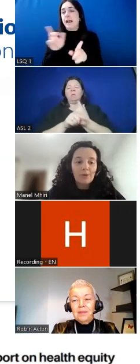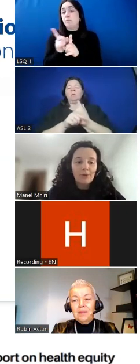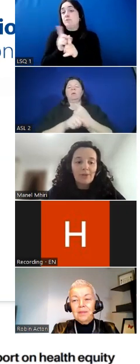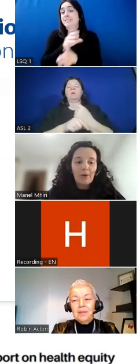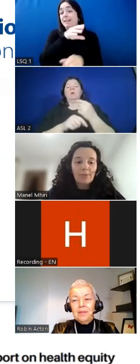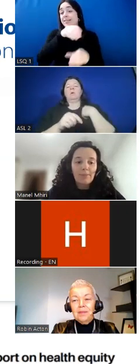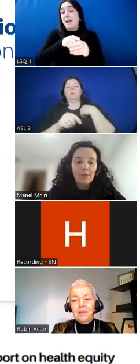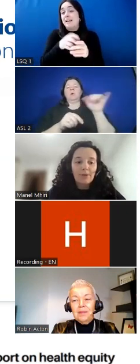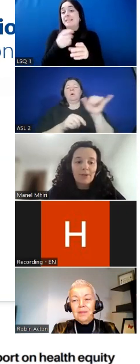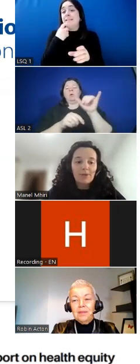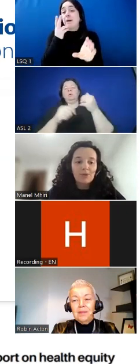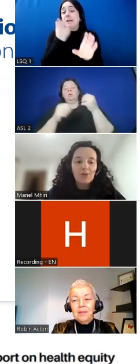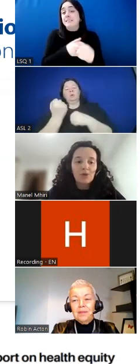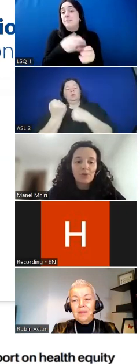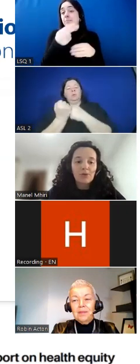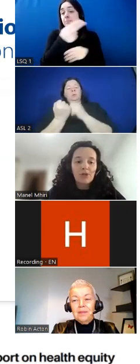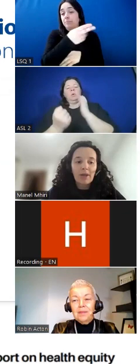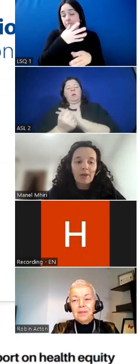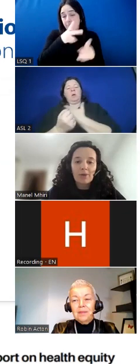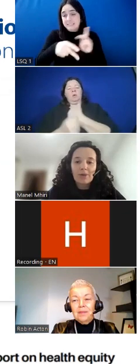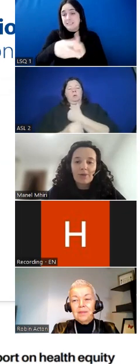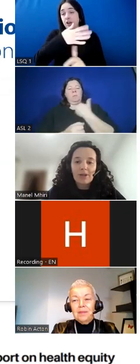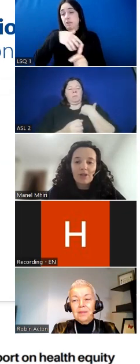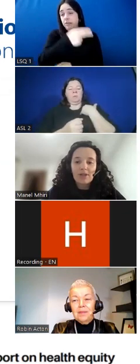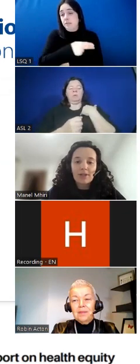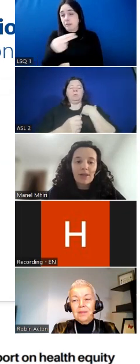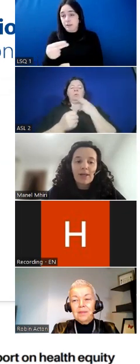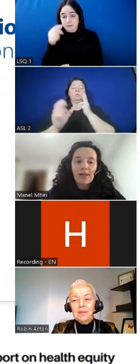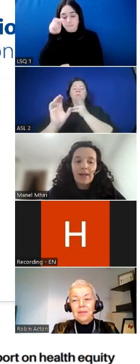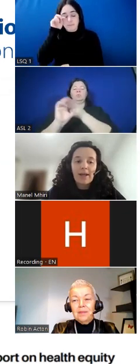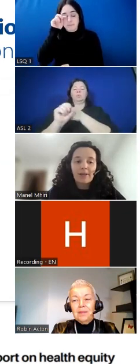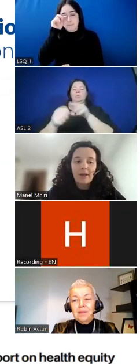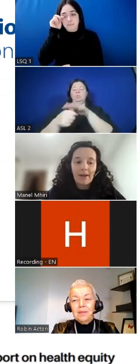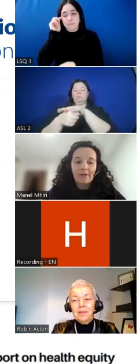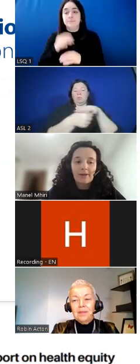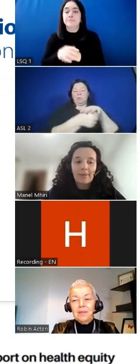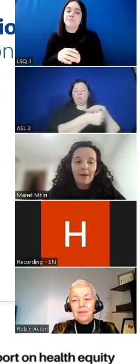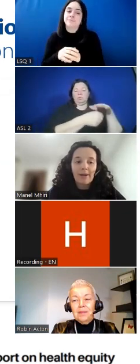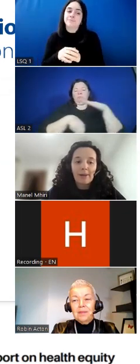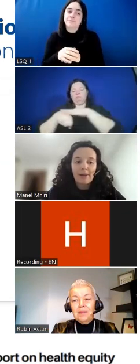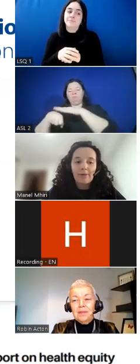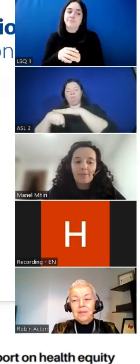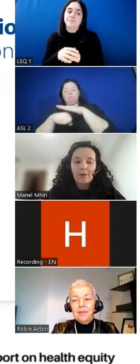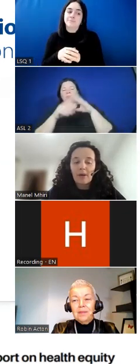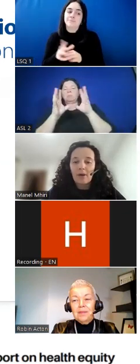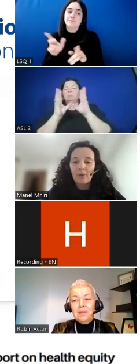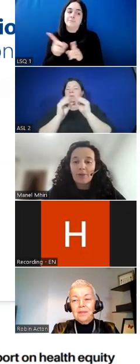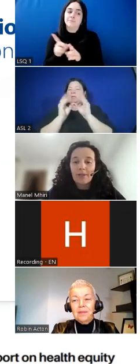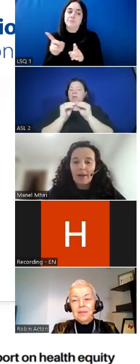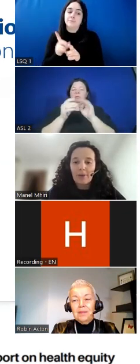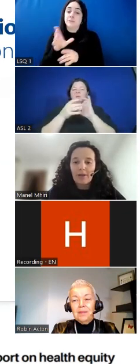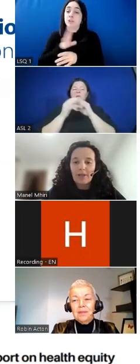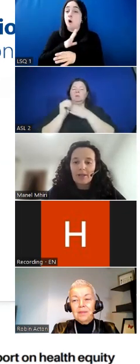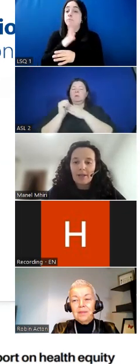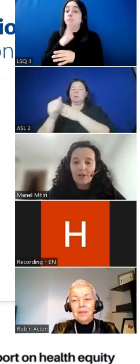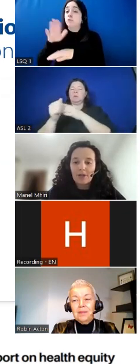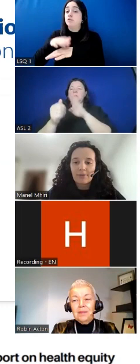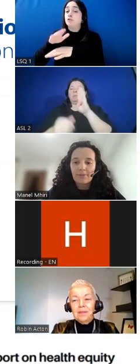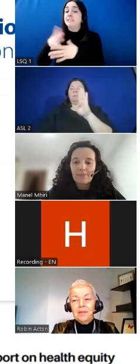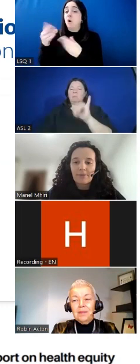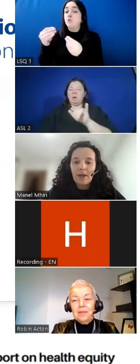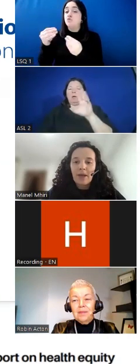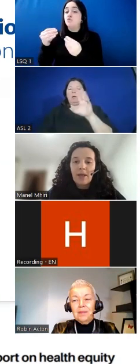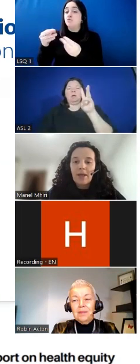also supported our members to join regional consultations led by the World Health